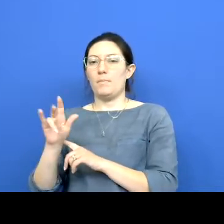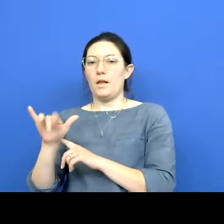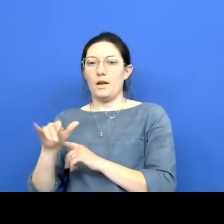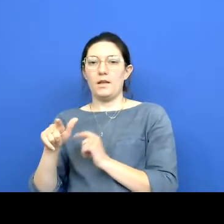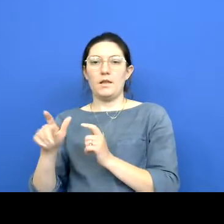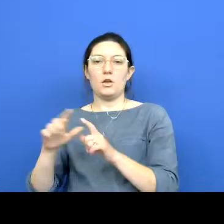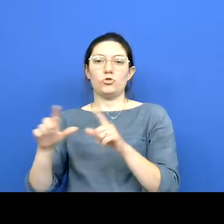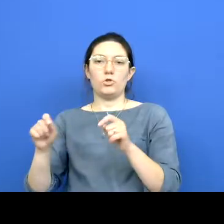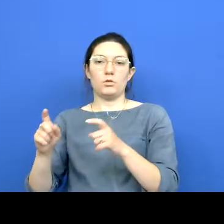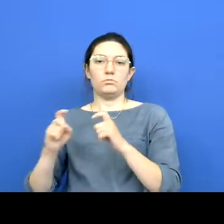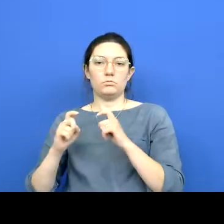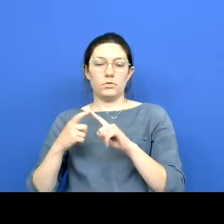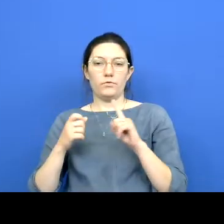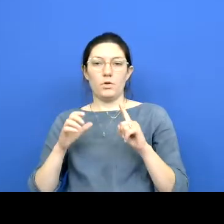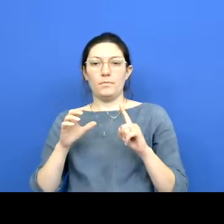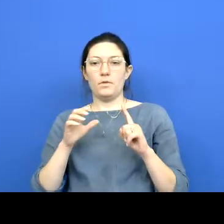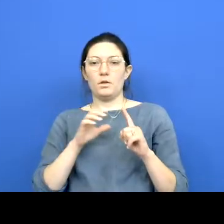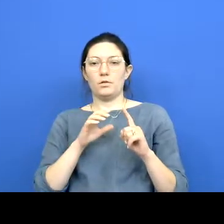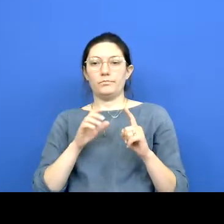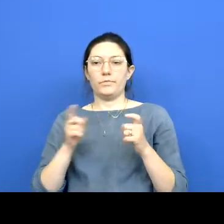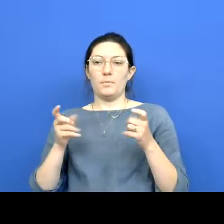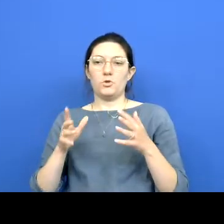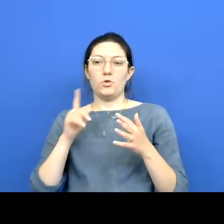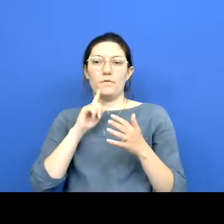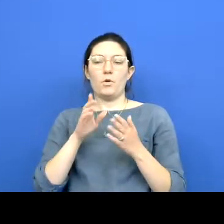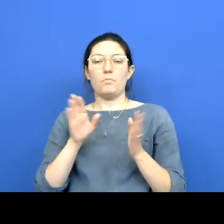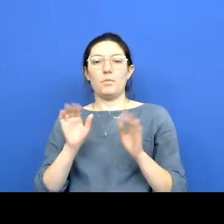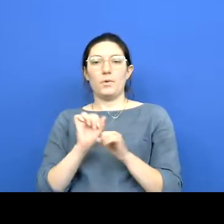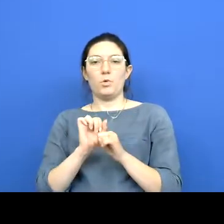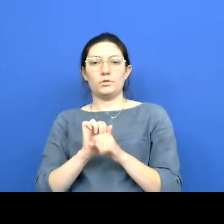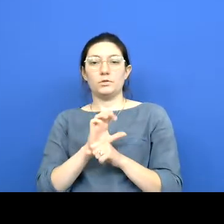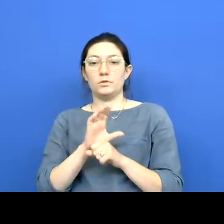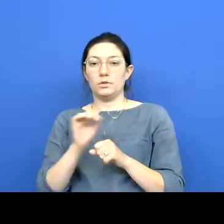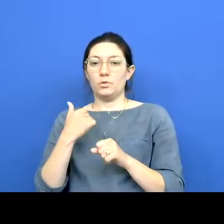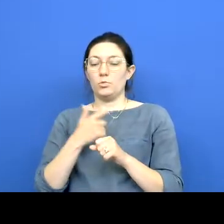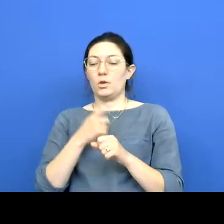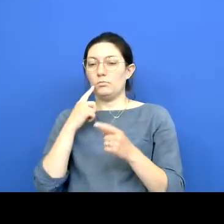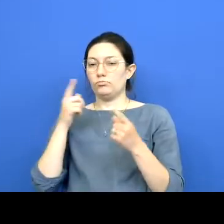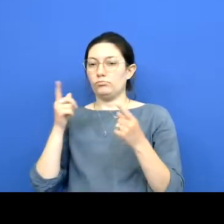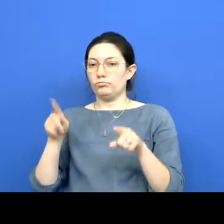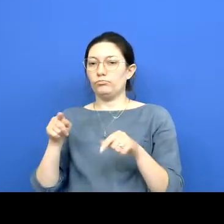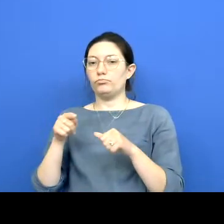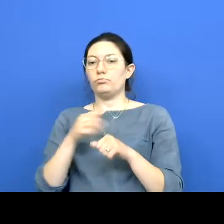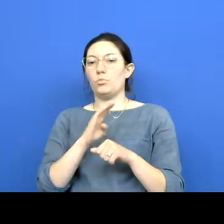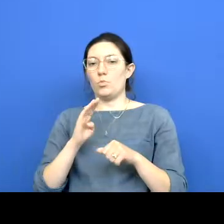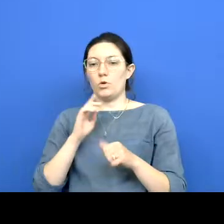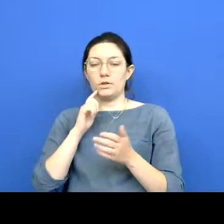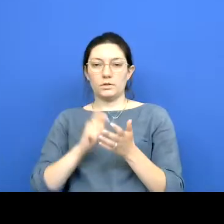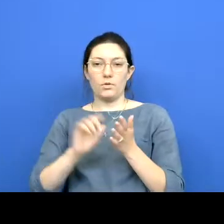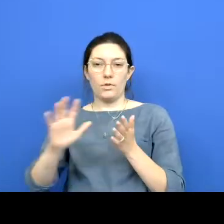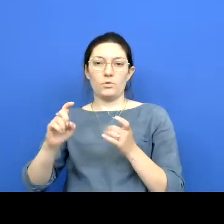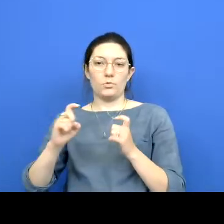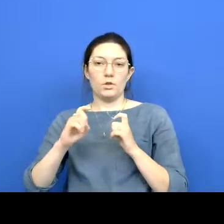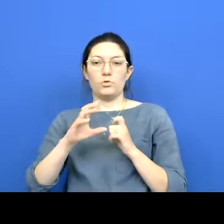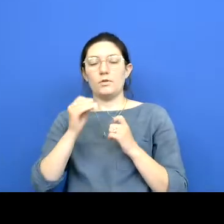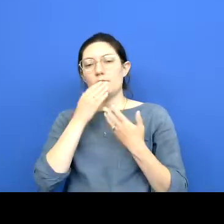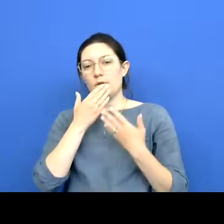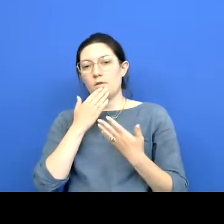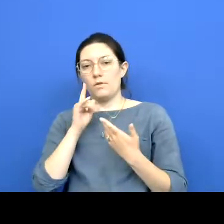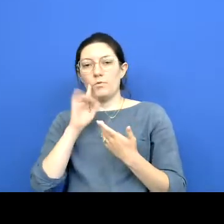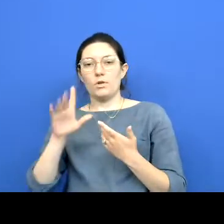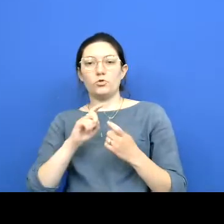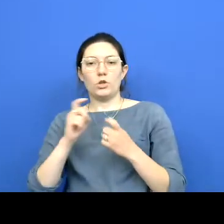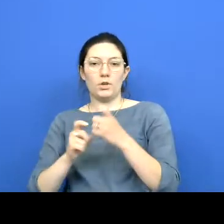$199.99 was received by the Commissioner of Public Works. Therefore, be it resolved that the Henrietta Town Board acknowledges this donation and